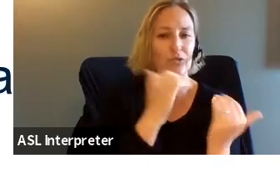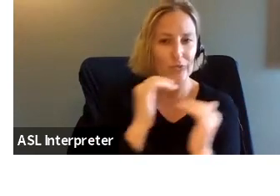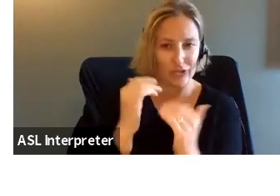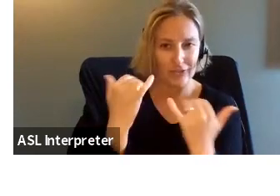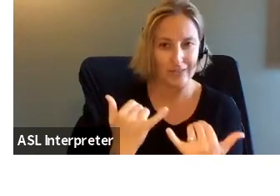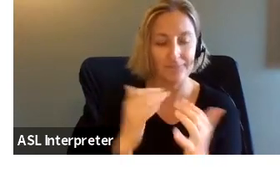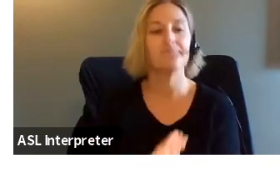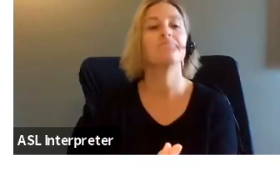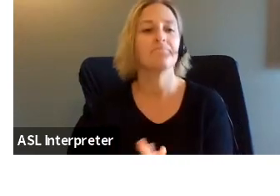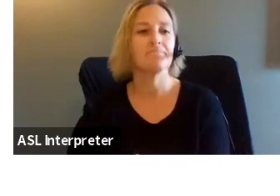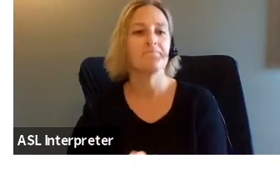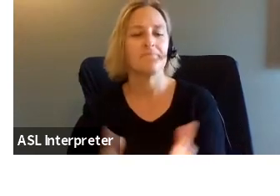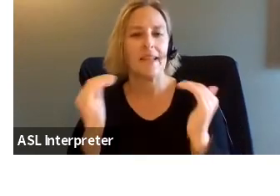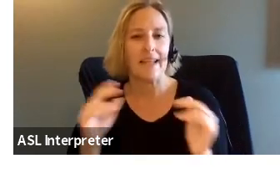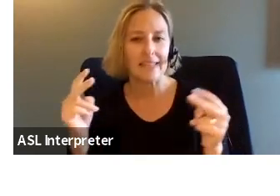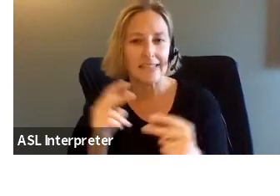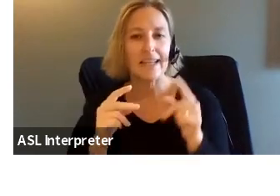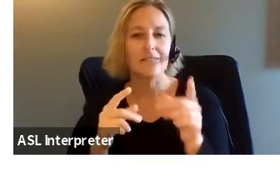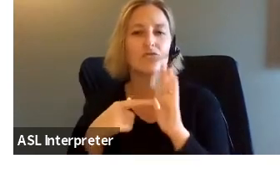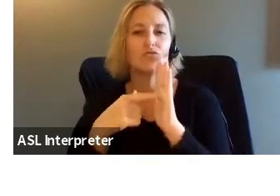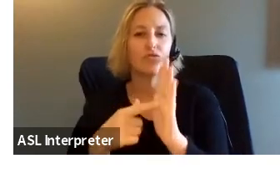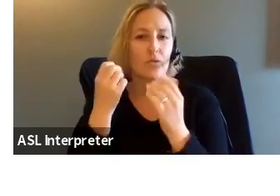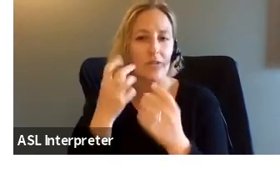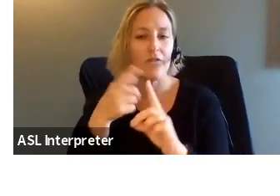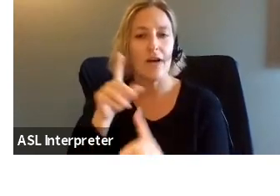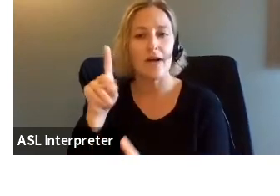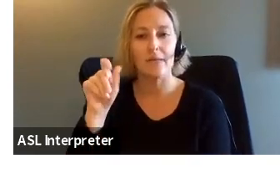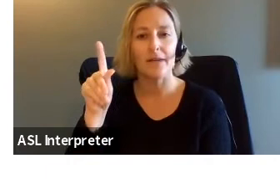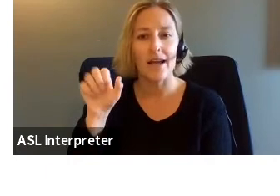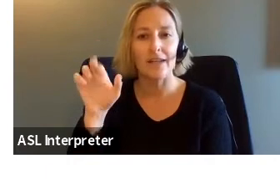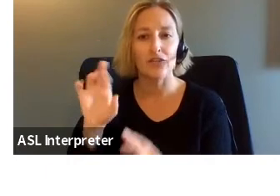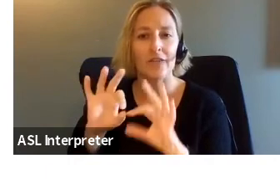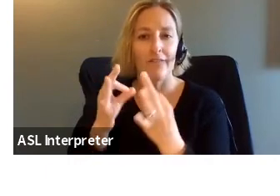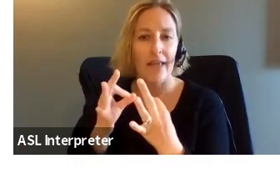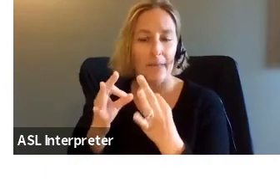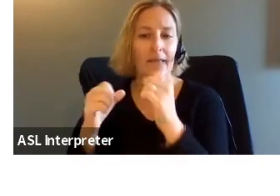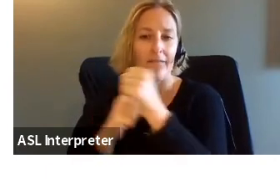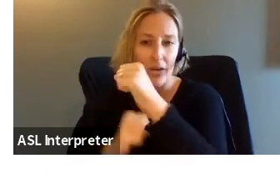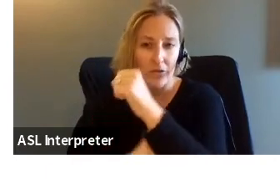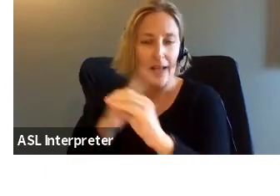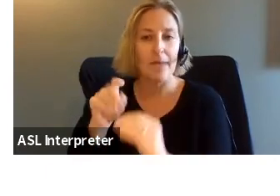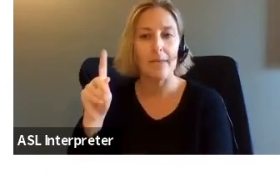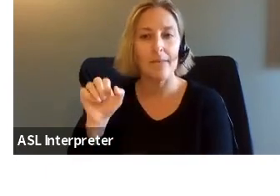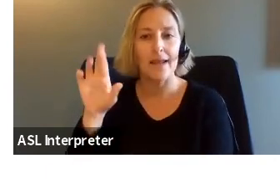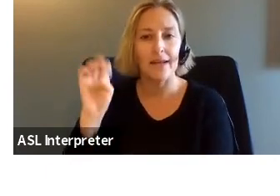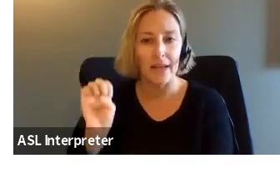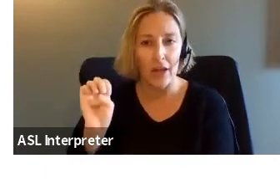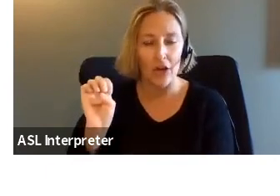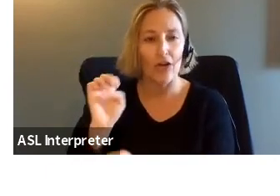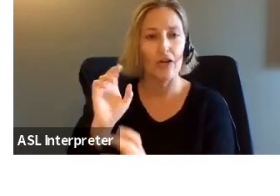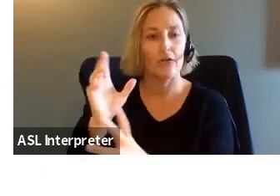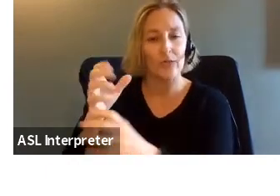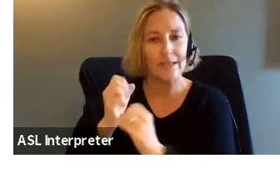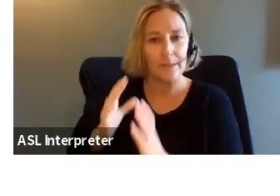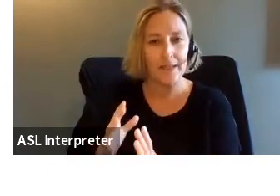slide. So this shows you data from the Kaiser Family Foundation about Medicare recipients, which covers